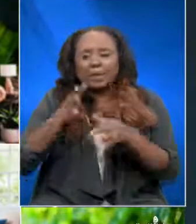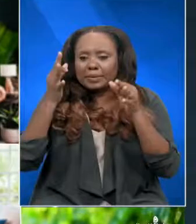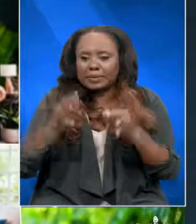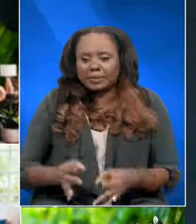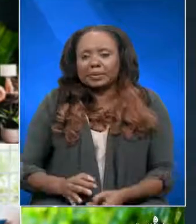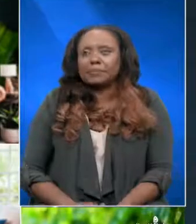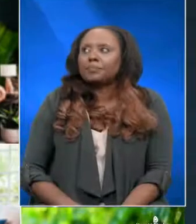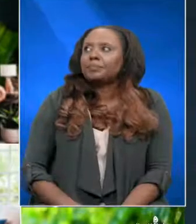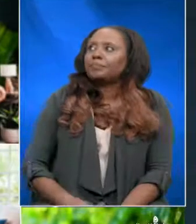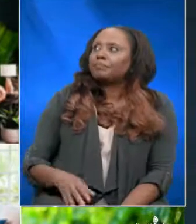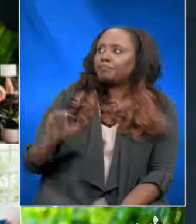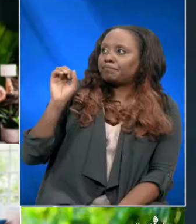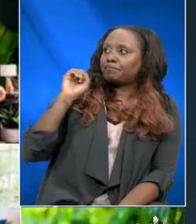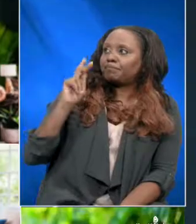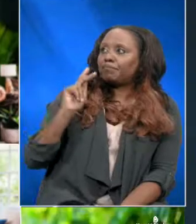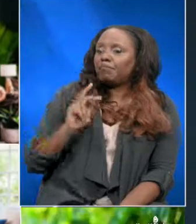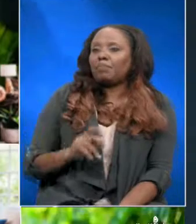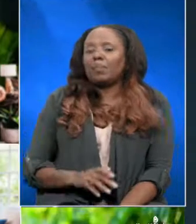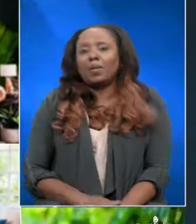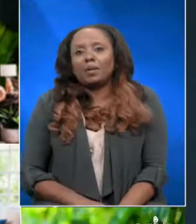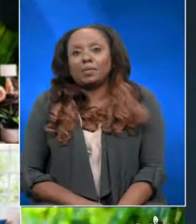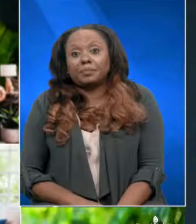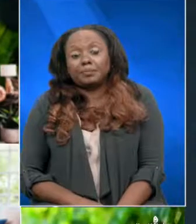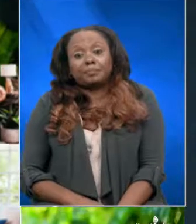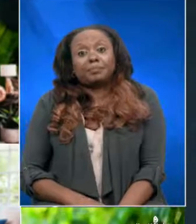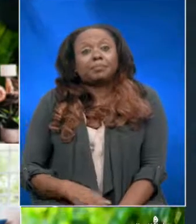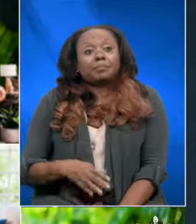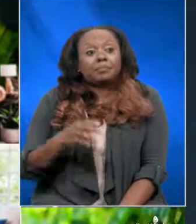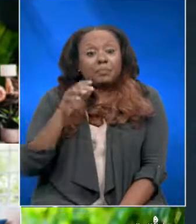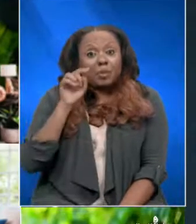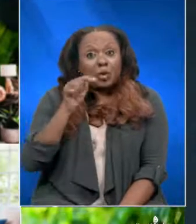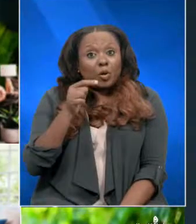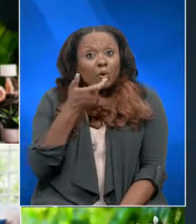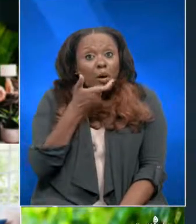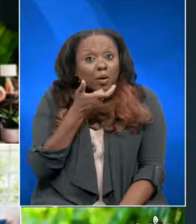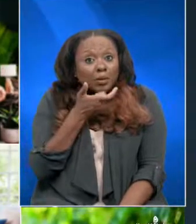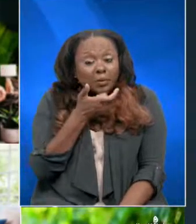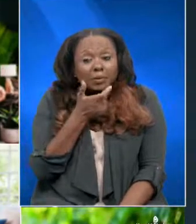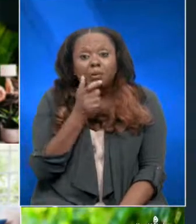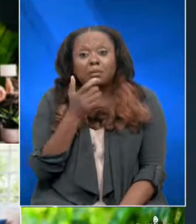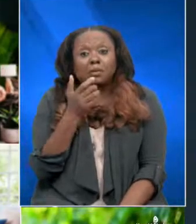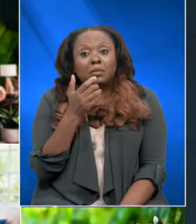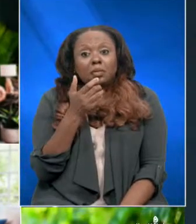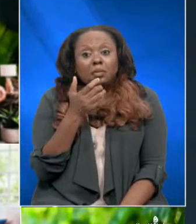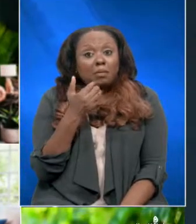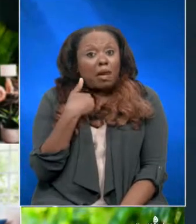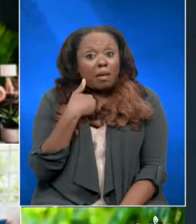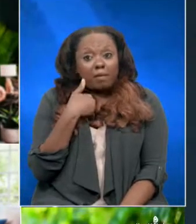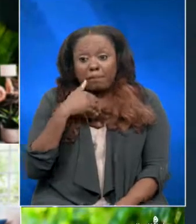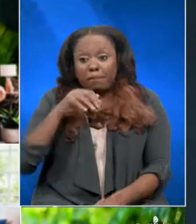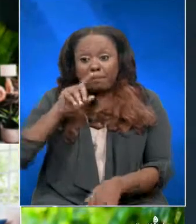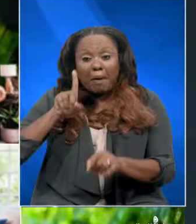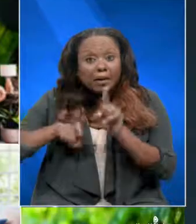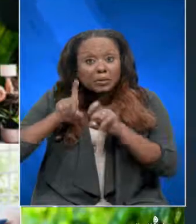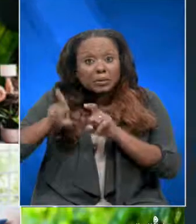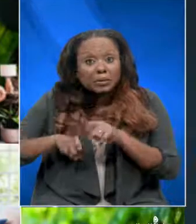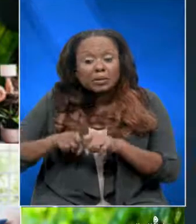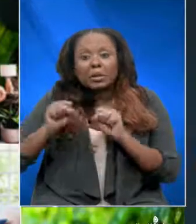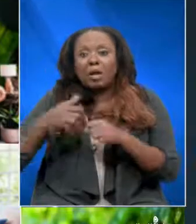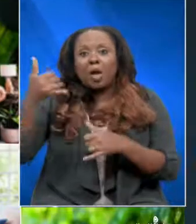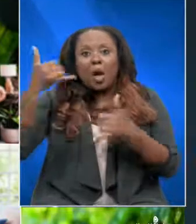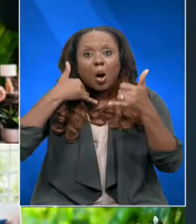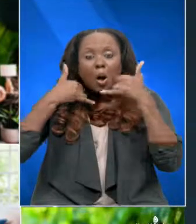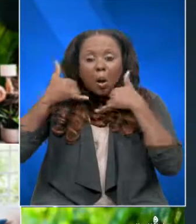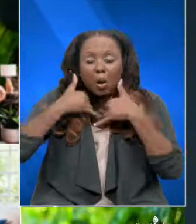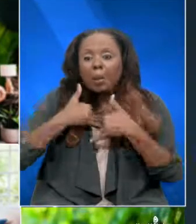I just want to remind viewers and listeners that if you have any questions, you can pose those questions to Marianne Burnham by